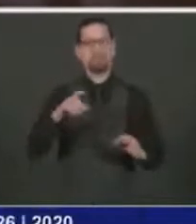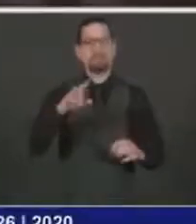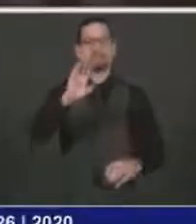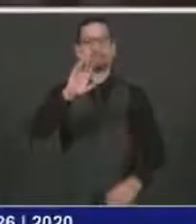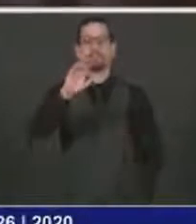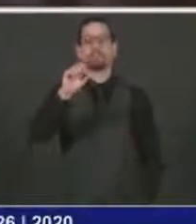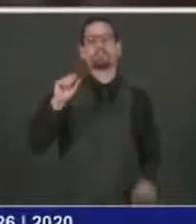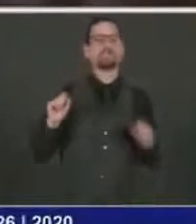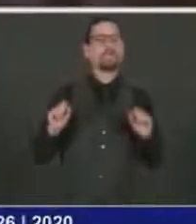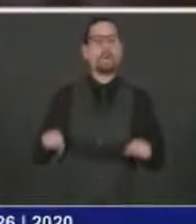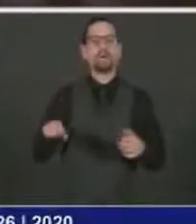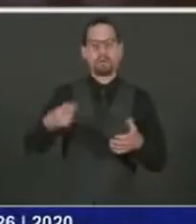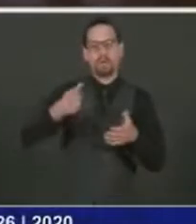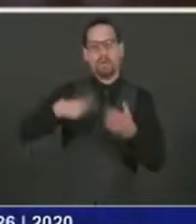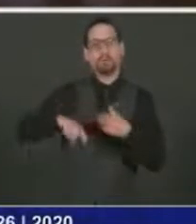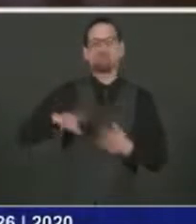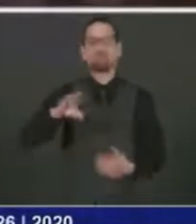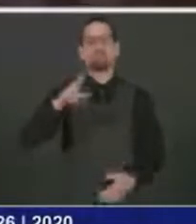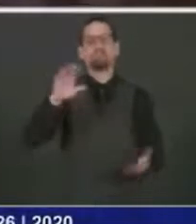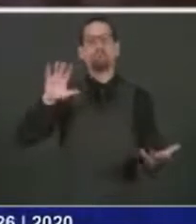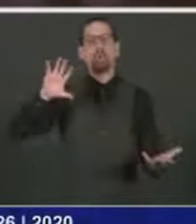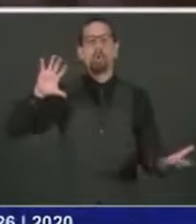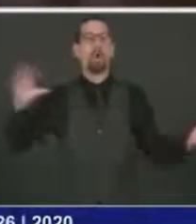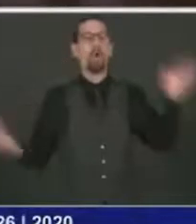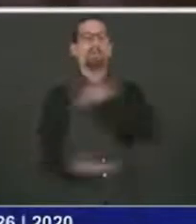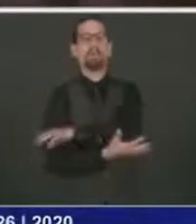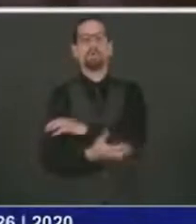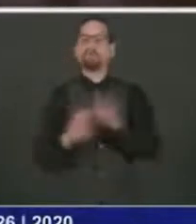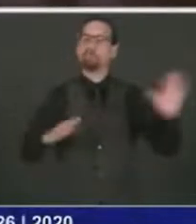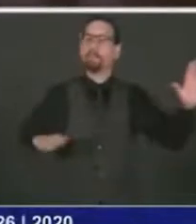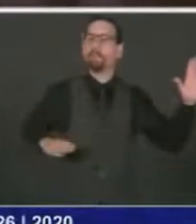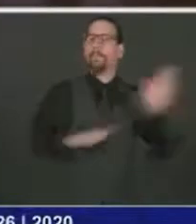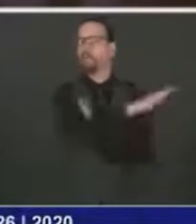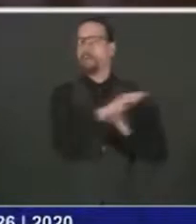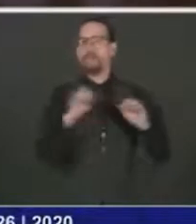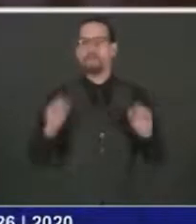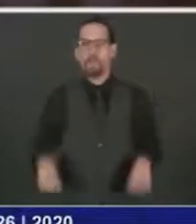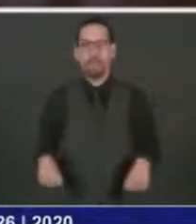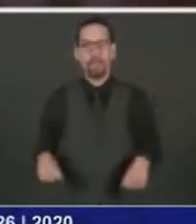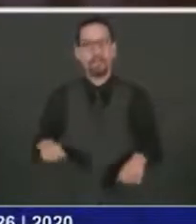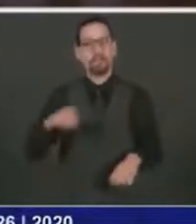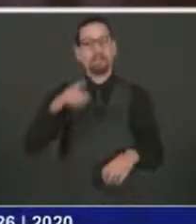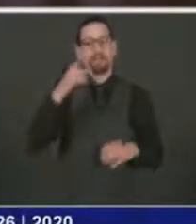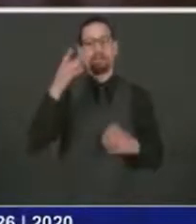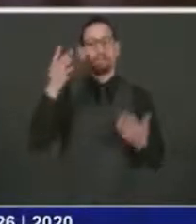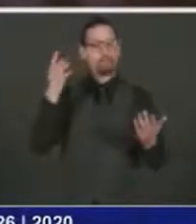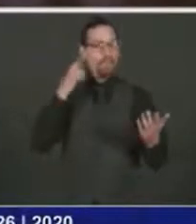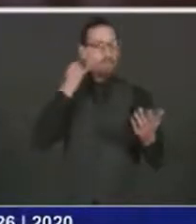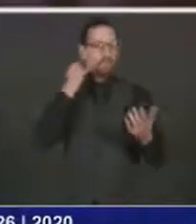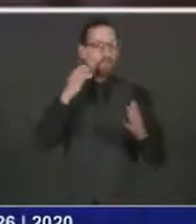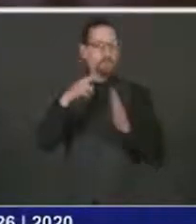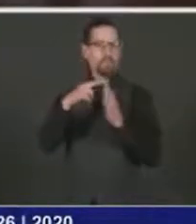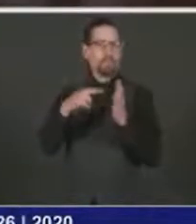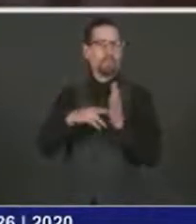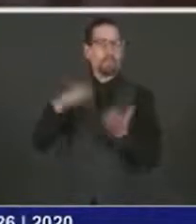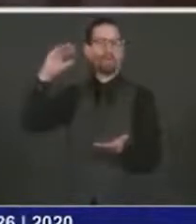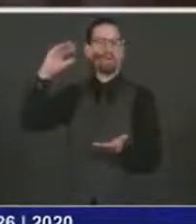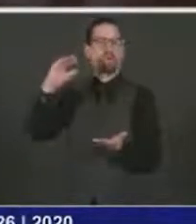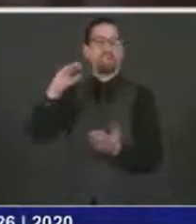week if we stop following the rules. And so I'm asking you, please, to not be lulled into a sense